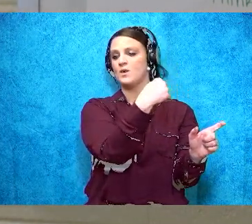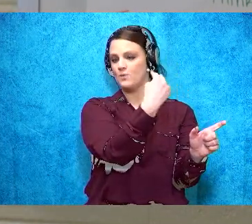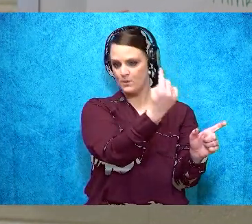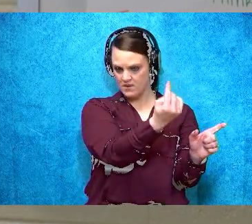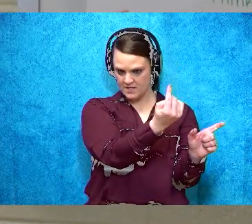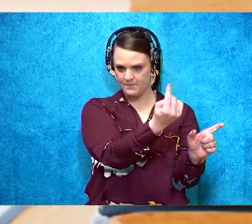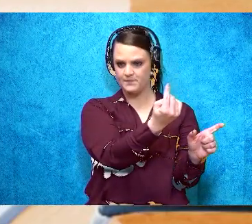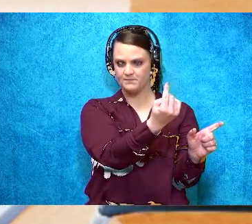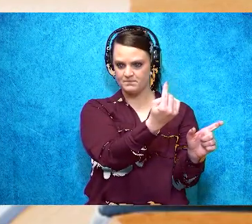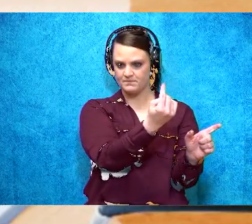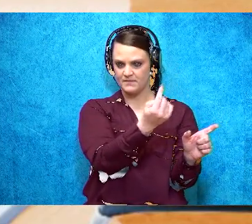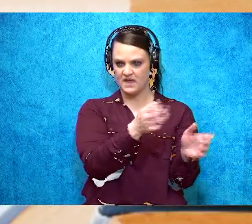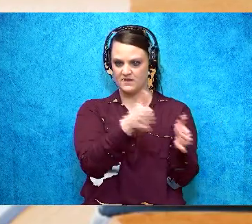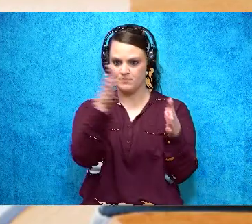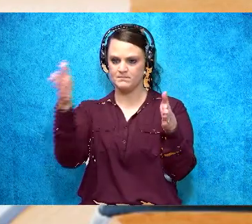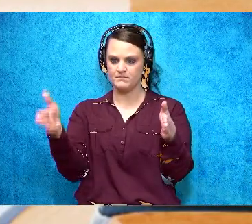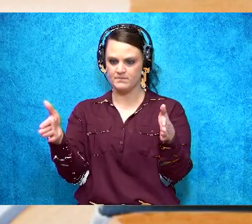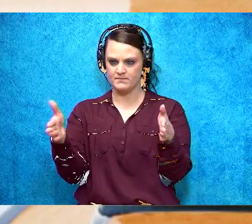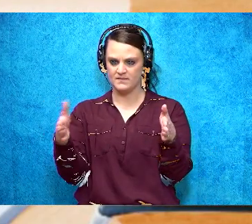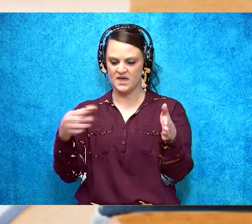one.